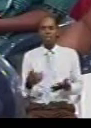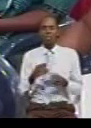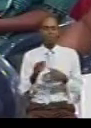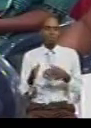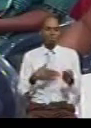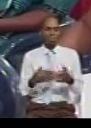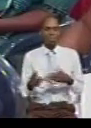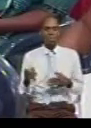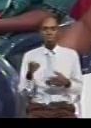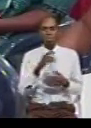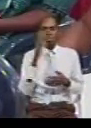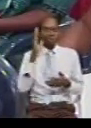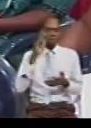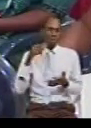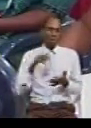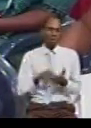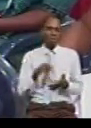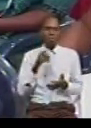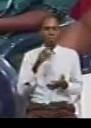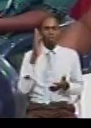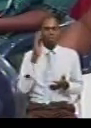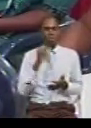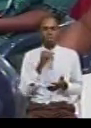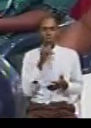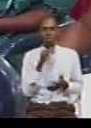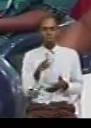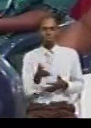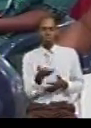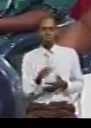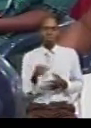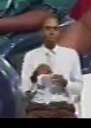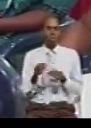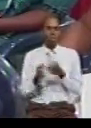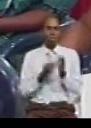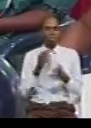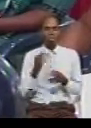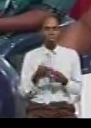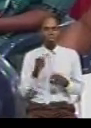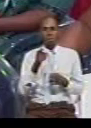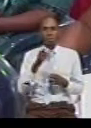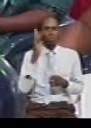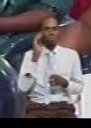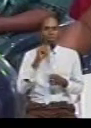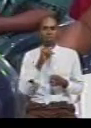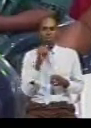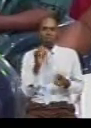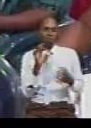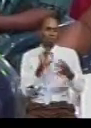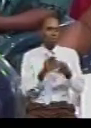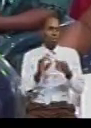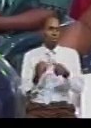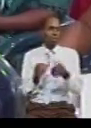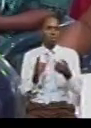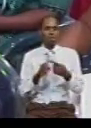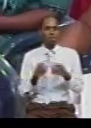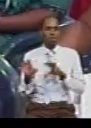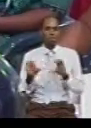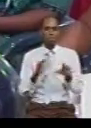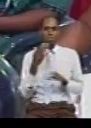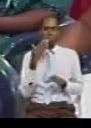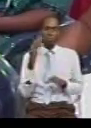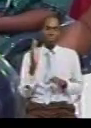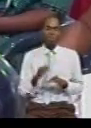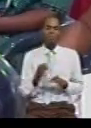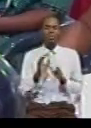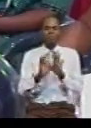will not compromise. You will not join them to do evil. You say, what if they are many and